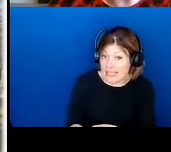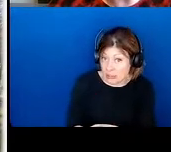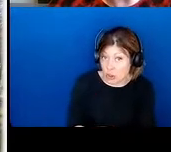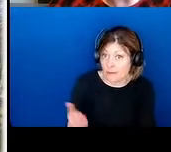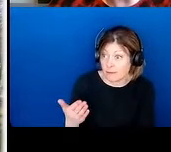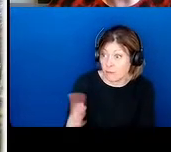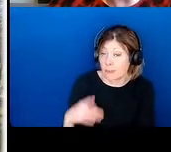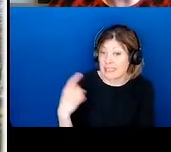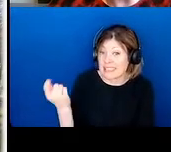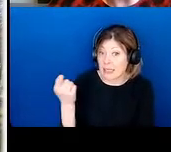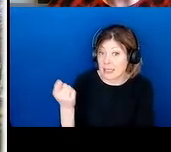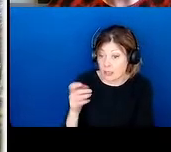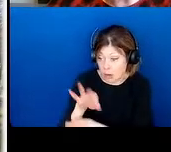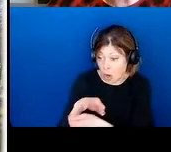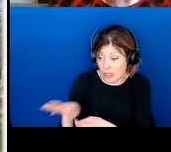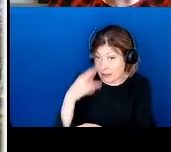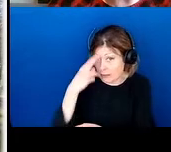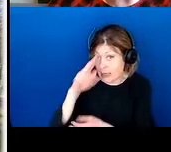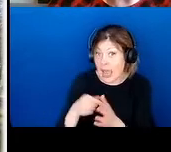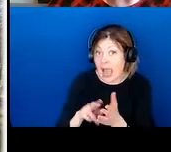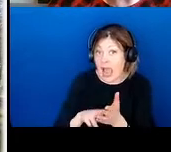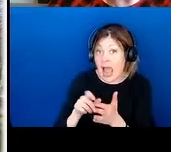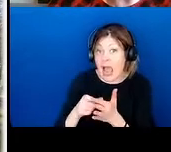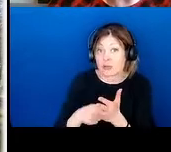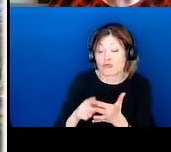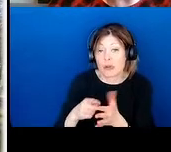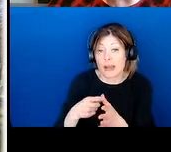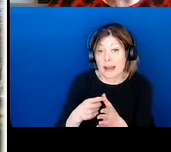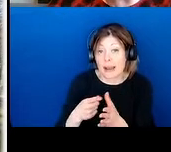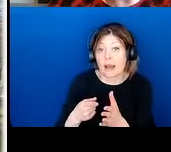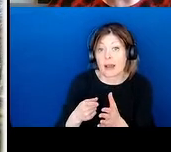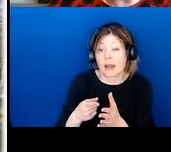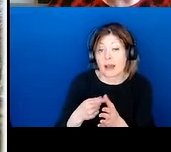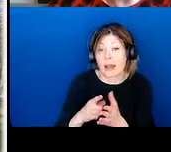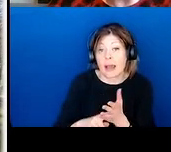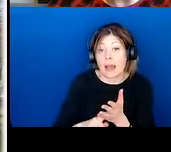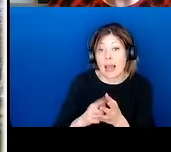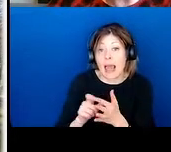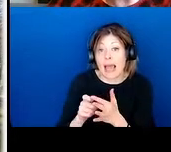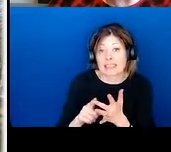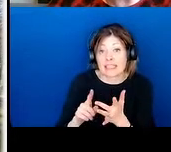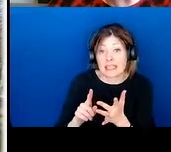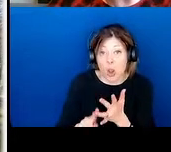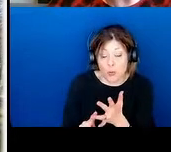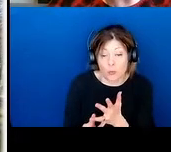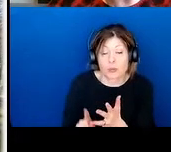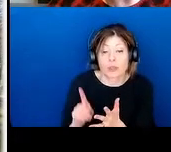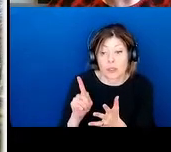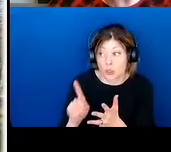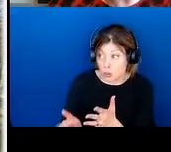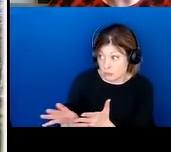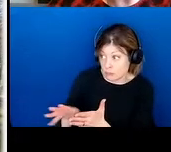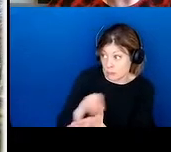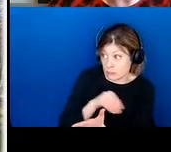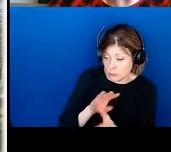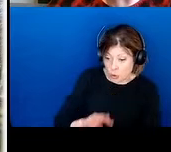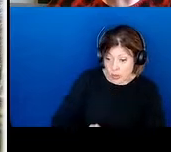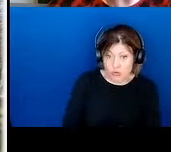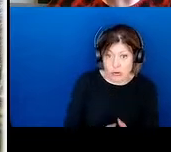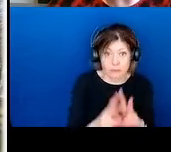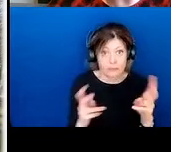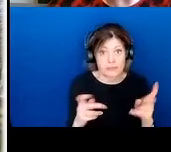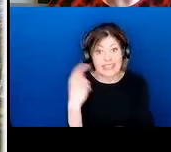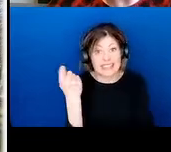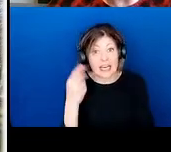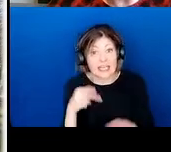Palladio. And so he built this bridge in the Palladian style, its attractive design giving promise of more wonders